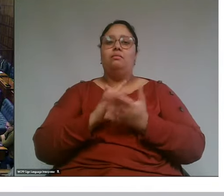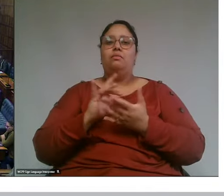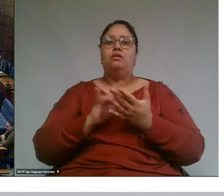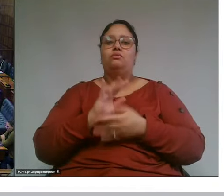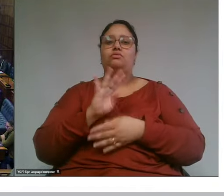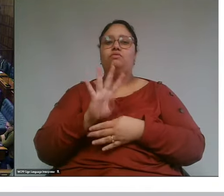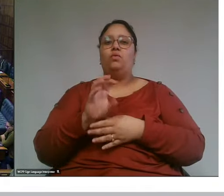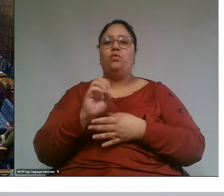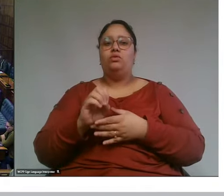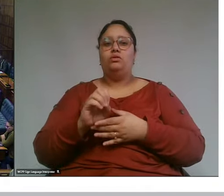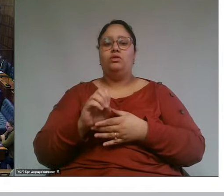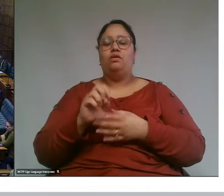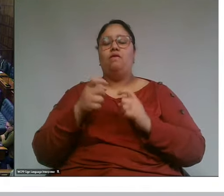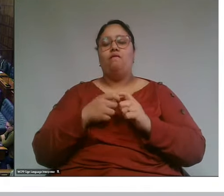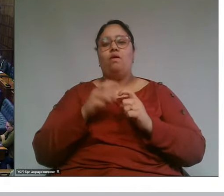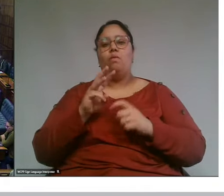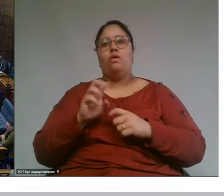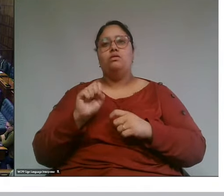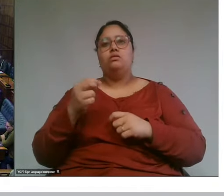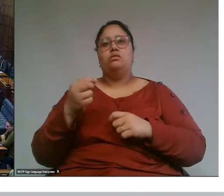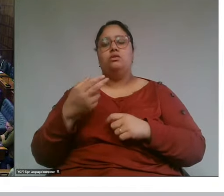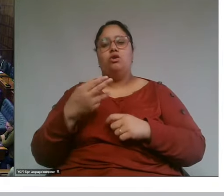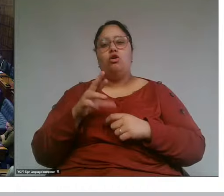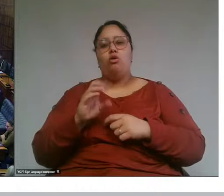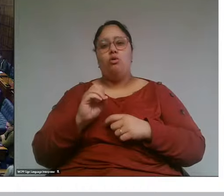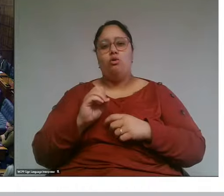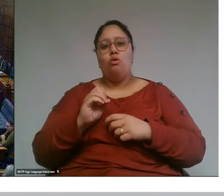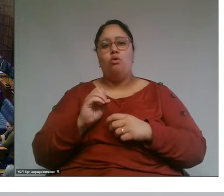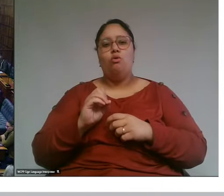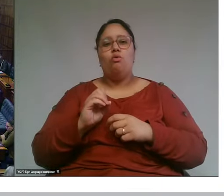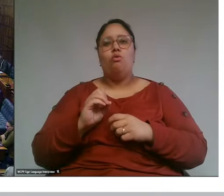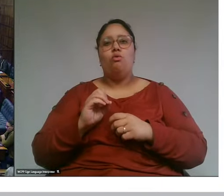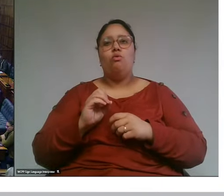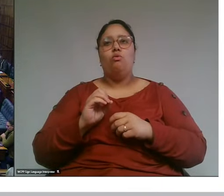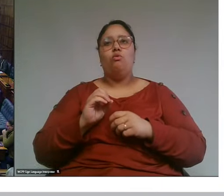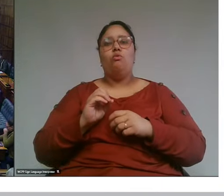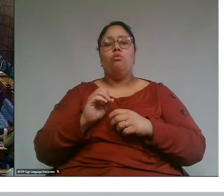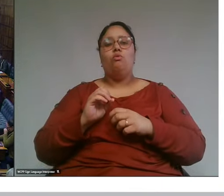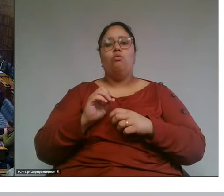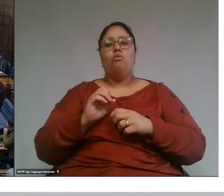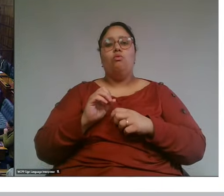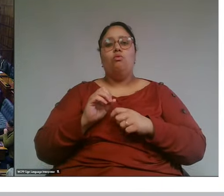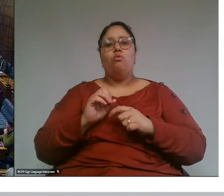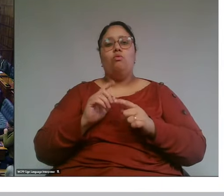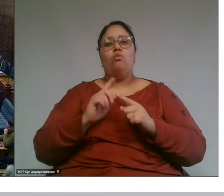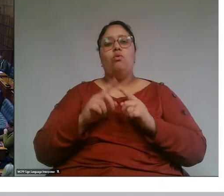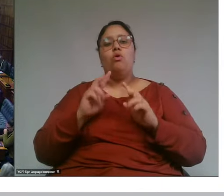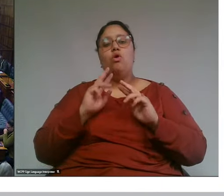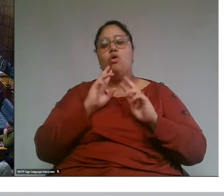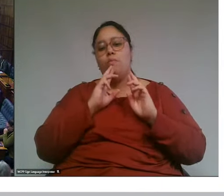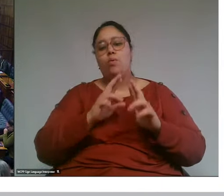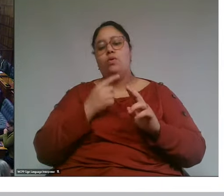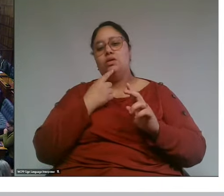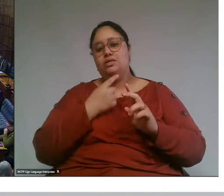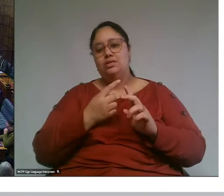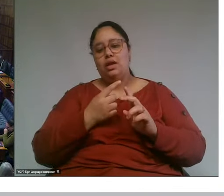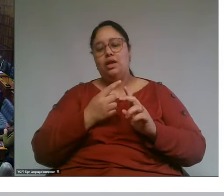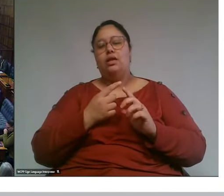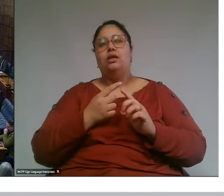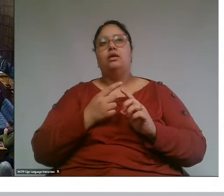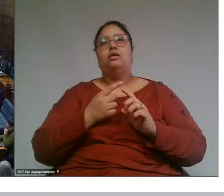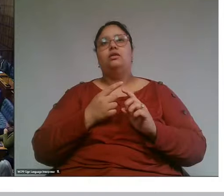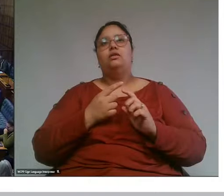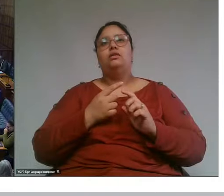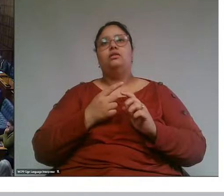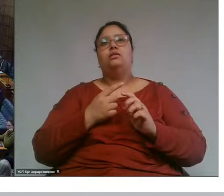40 of West gr there is a not is a a report that says that